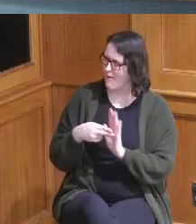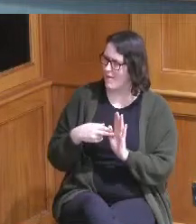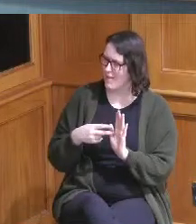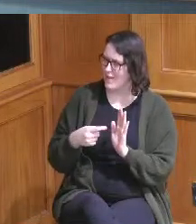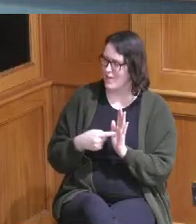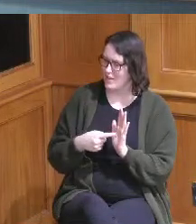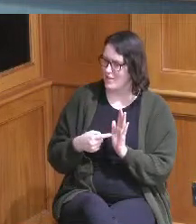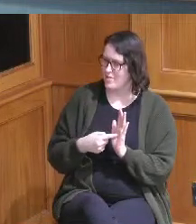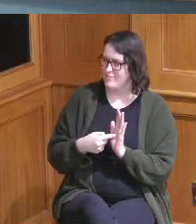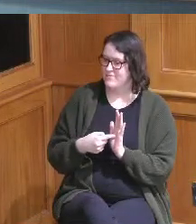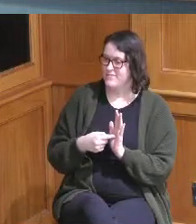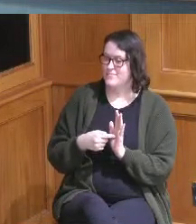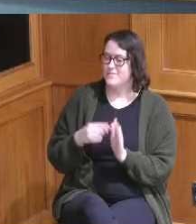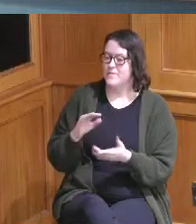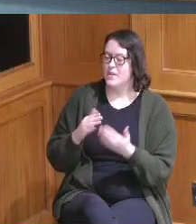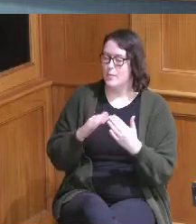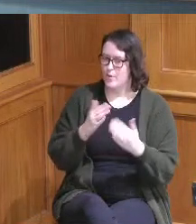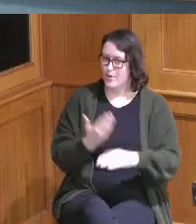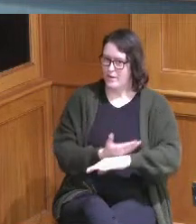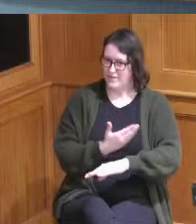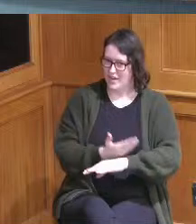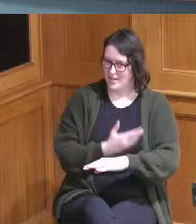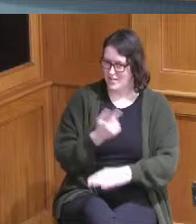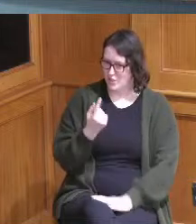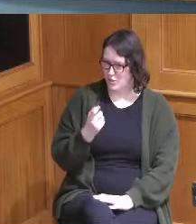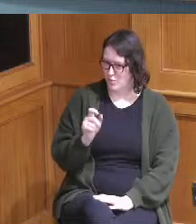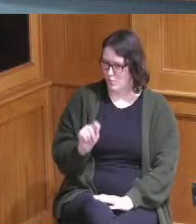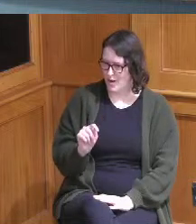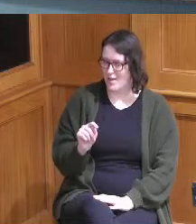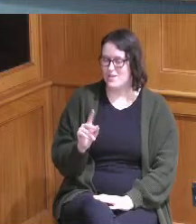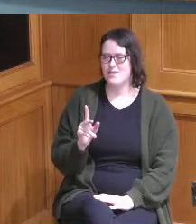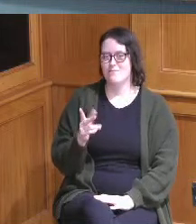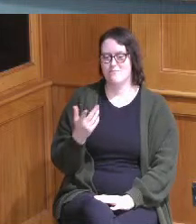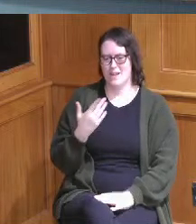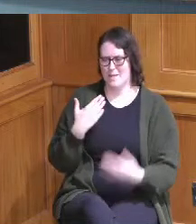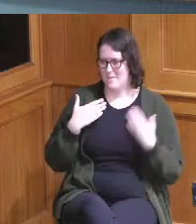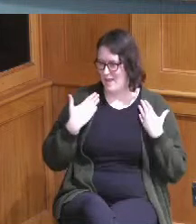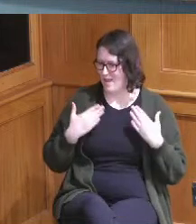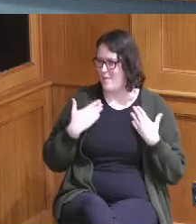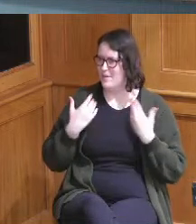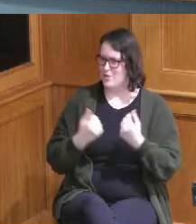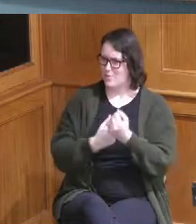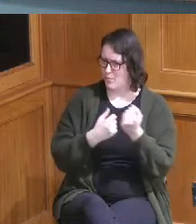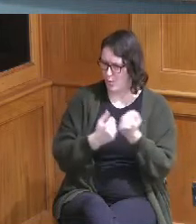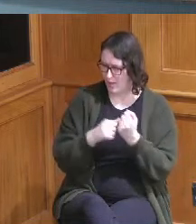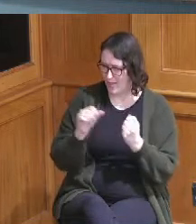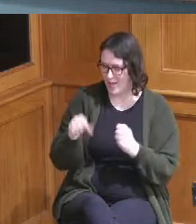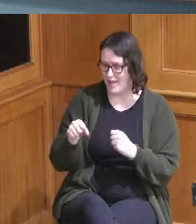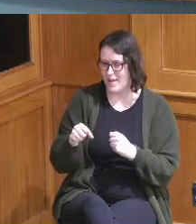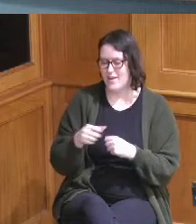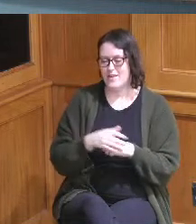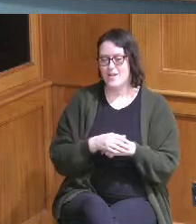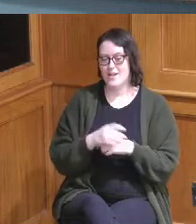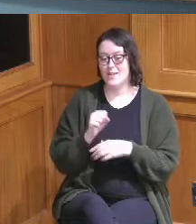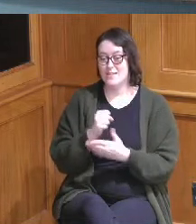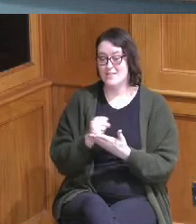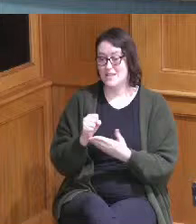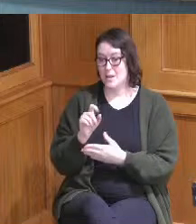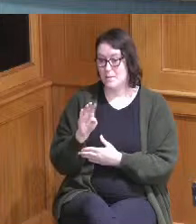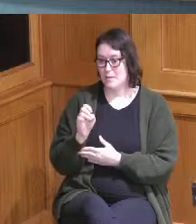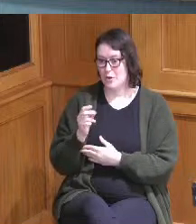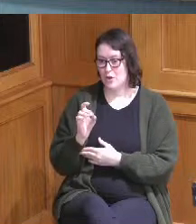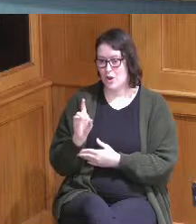the Community Revitalization Grant, and certainly happy to support that, and the Village of St.